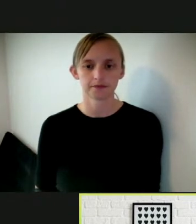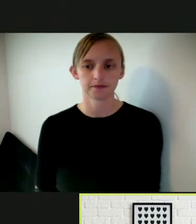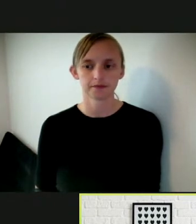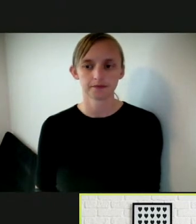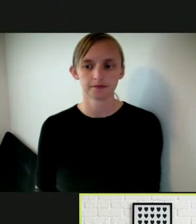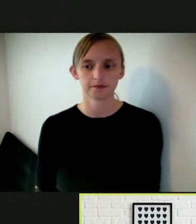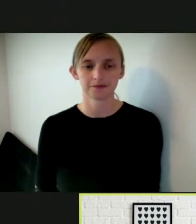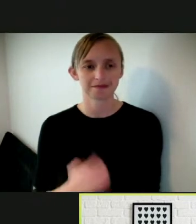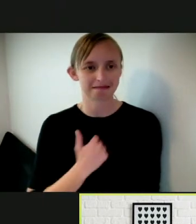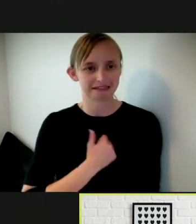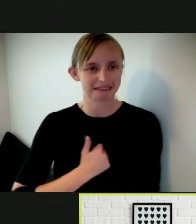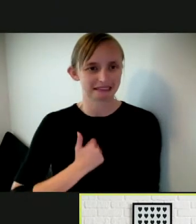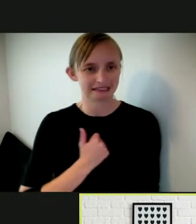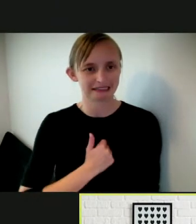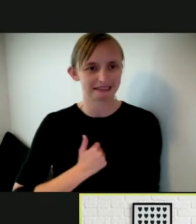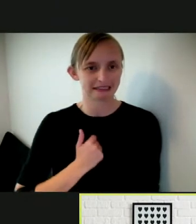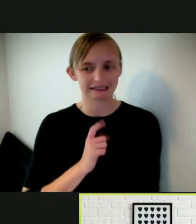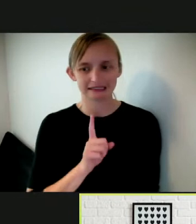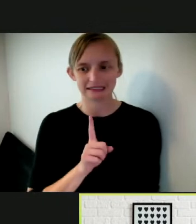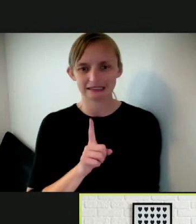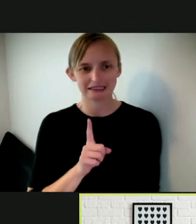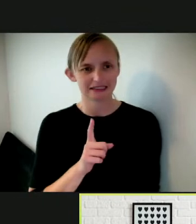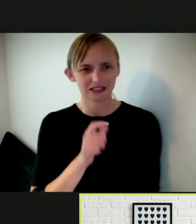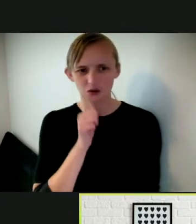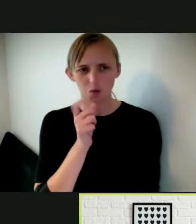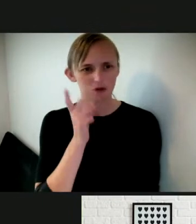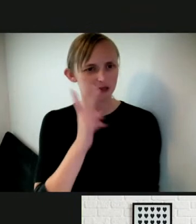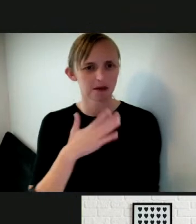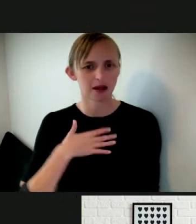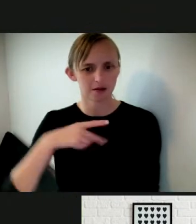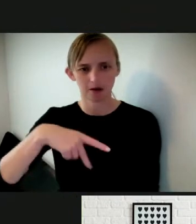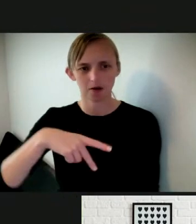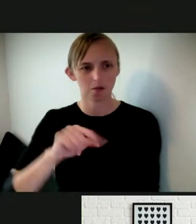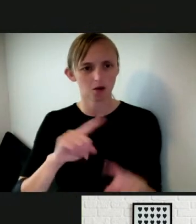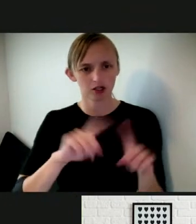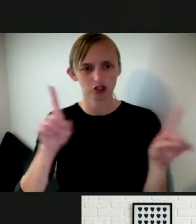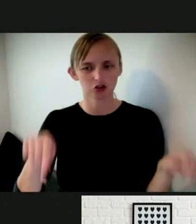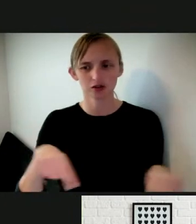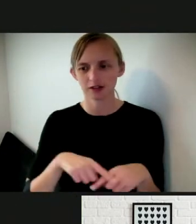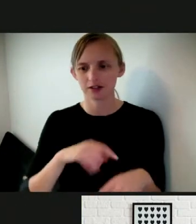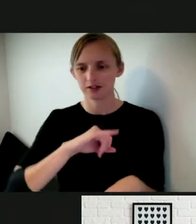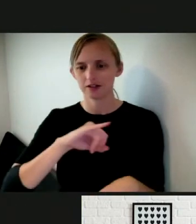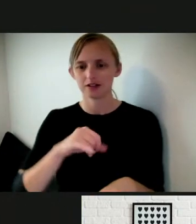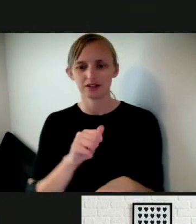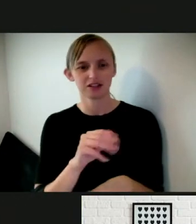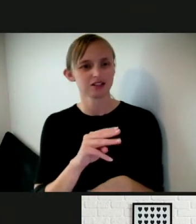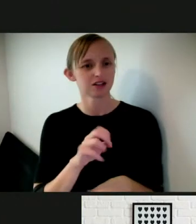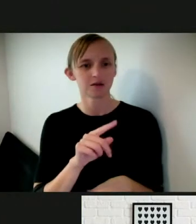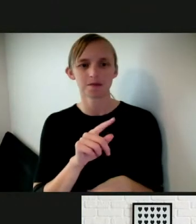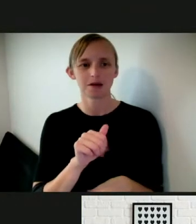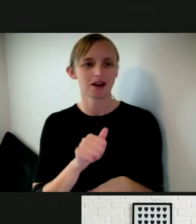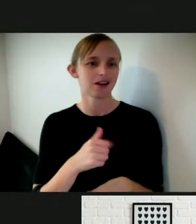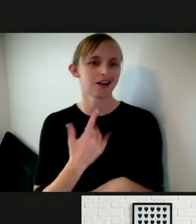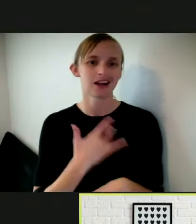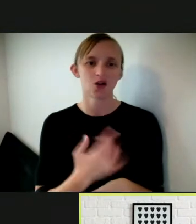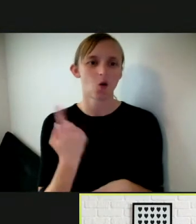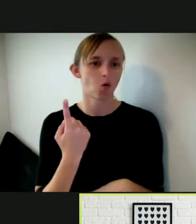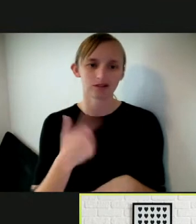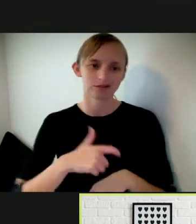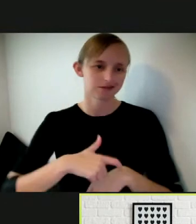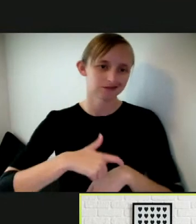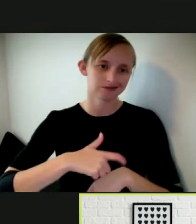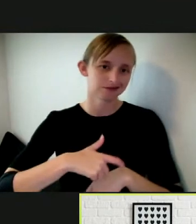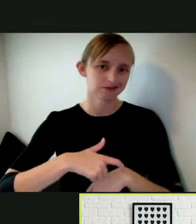All right, don't see my PowerPoint screen. Oh, it always takes just a moment. I know, it's always